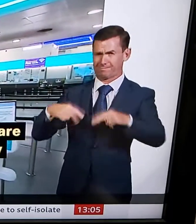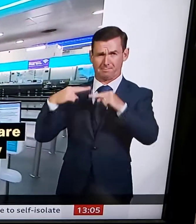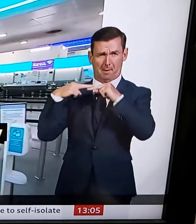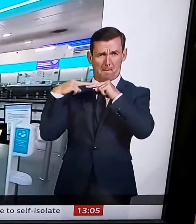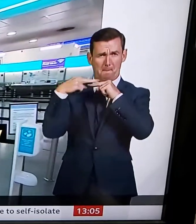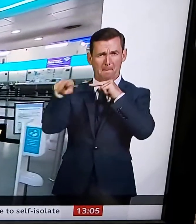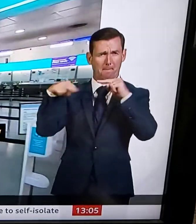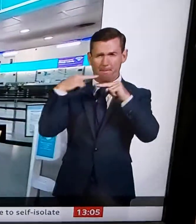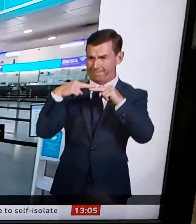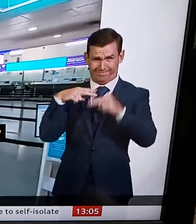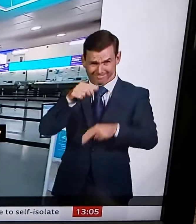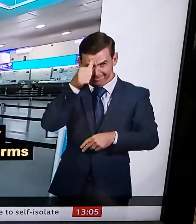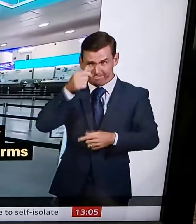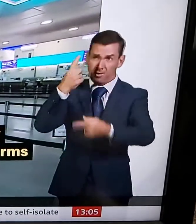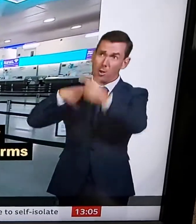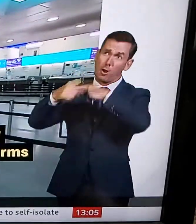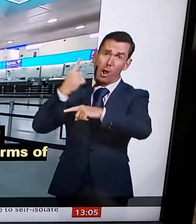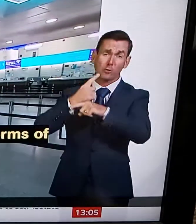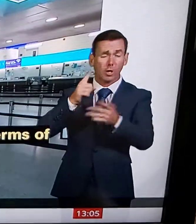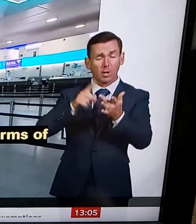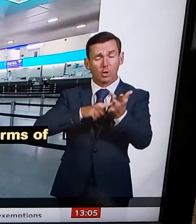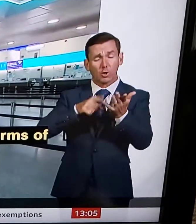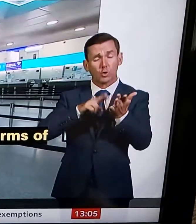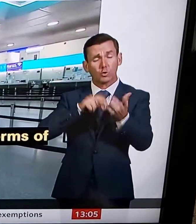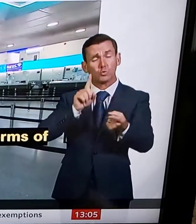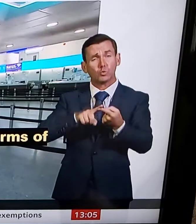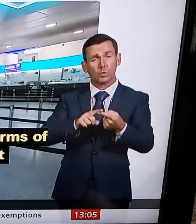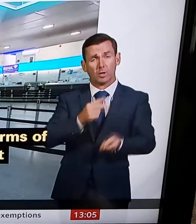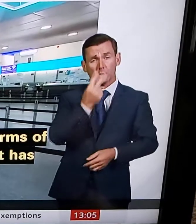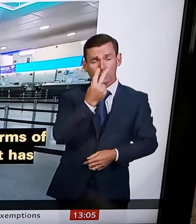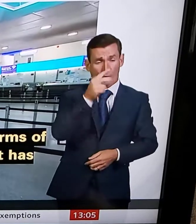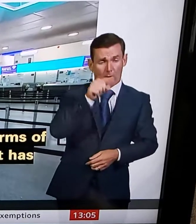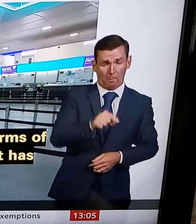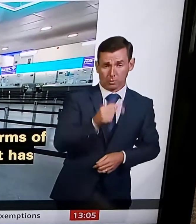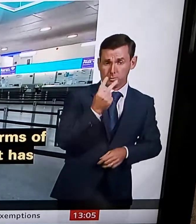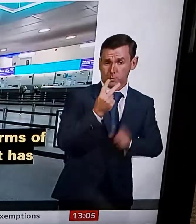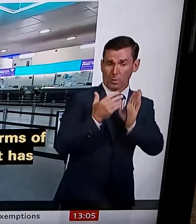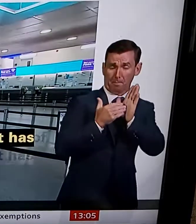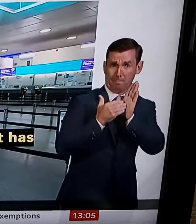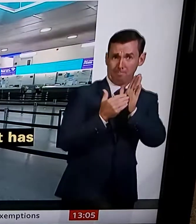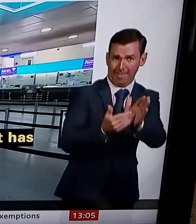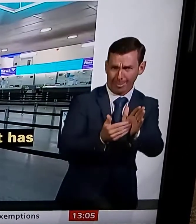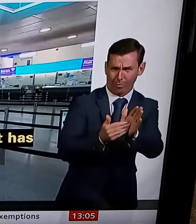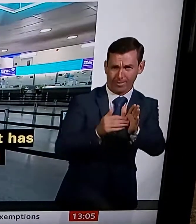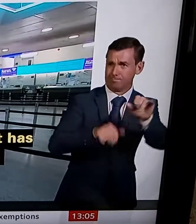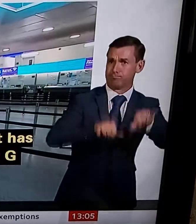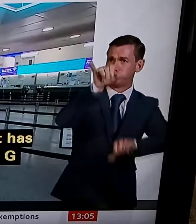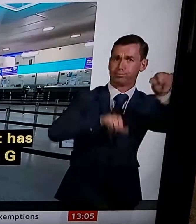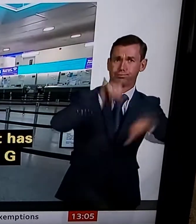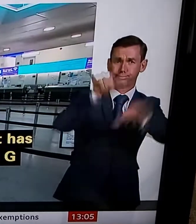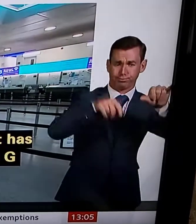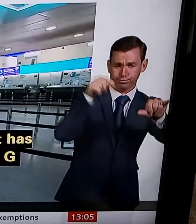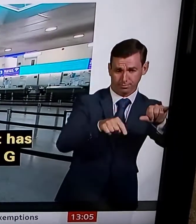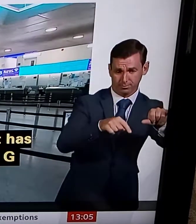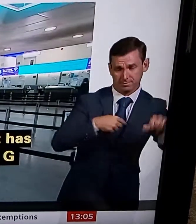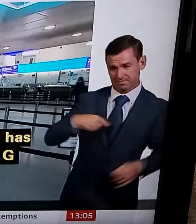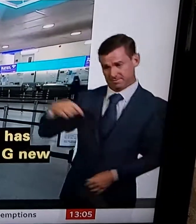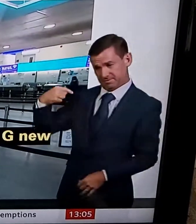Underfunded and overcrowded health systems have come under pressure across South America, not even richer countries like Chile have